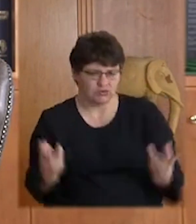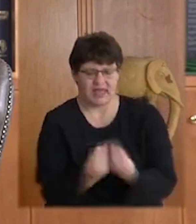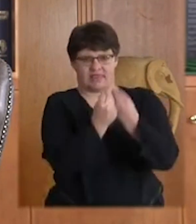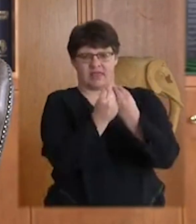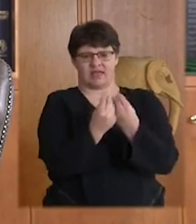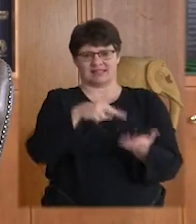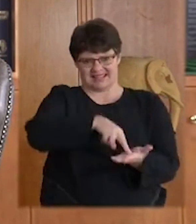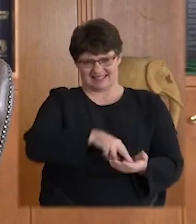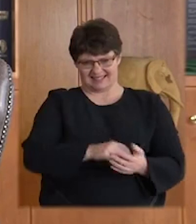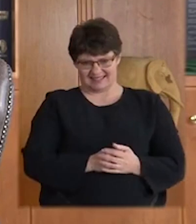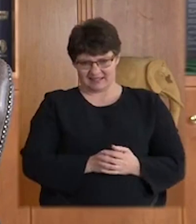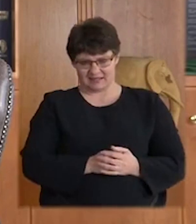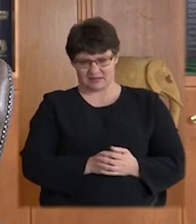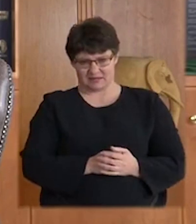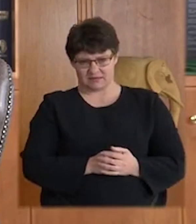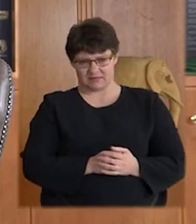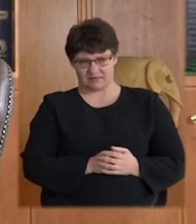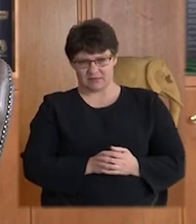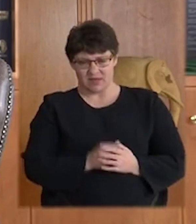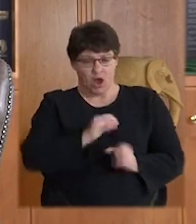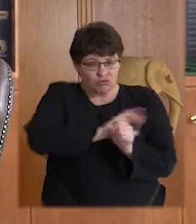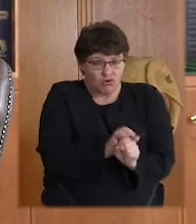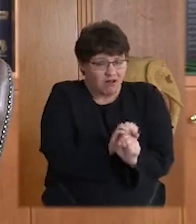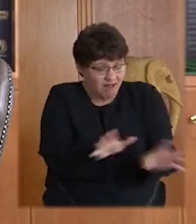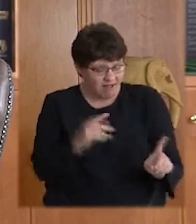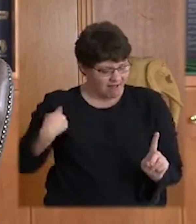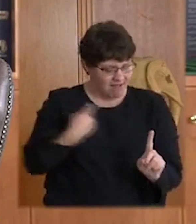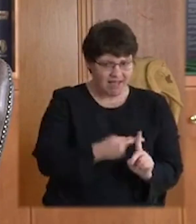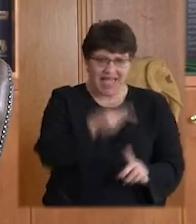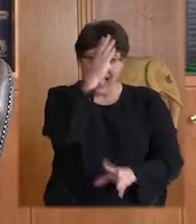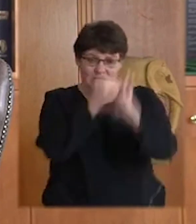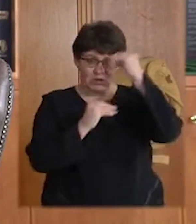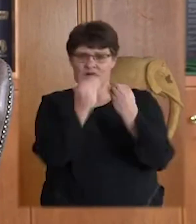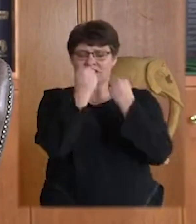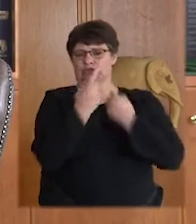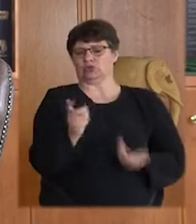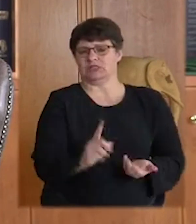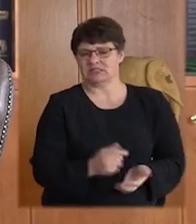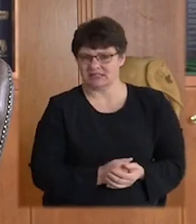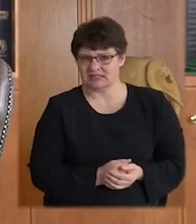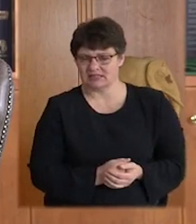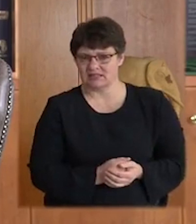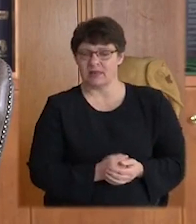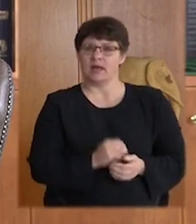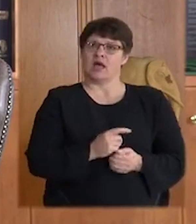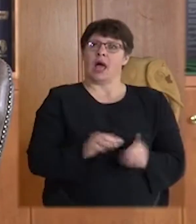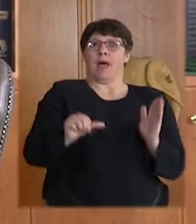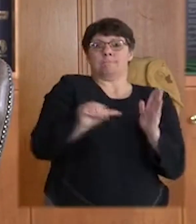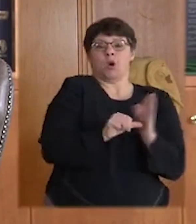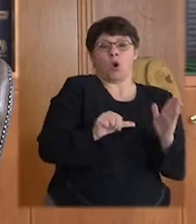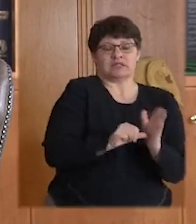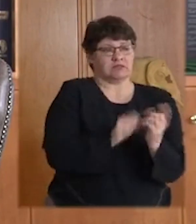The true lessons of this experience will not just be about the necessity of